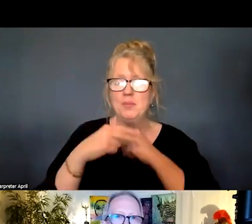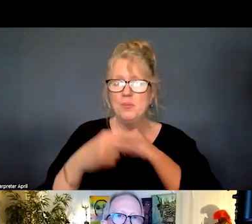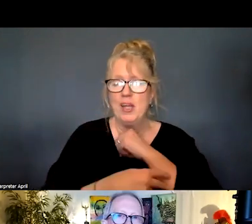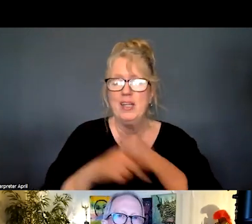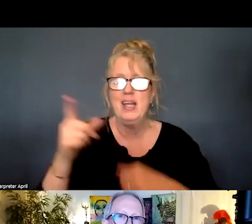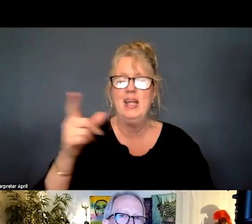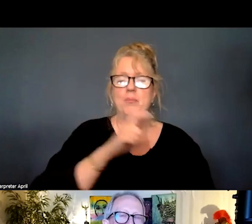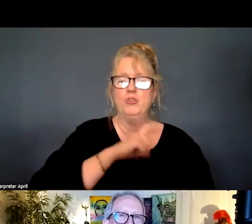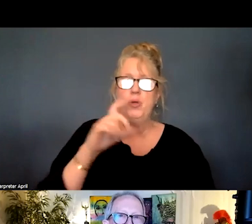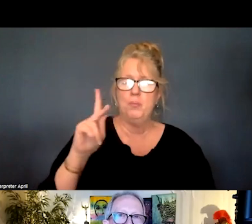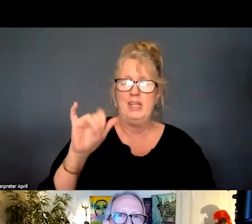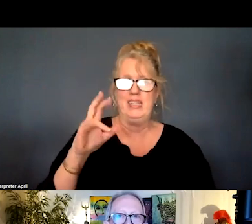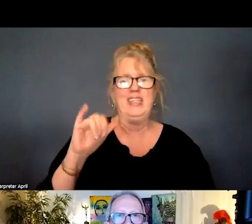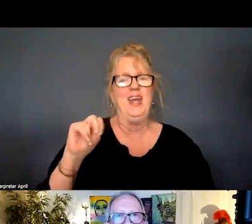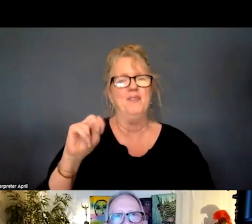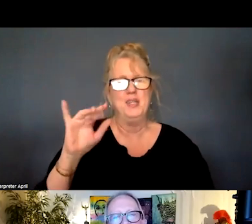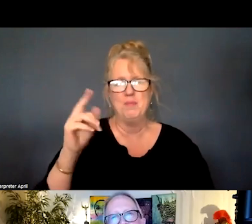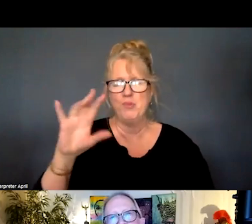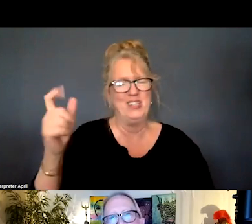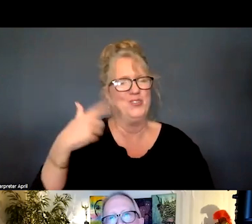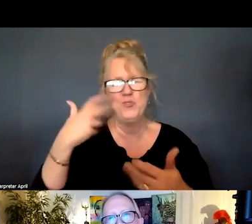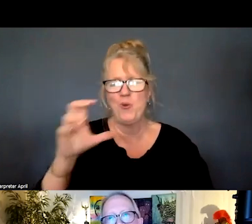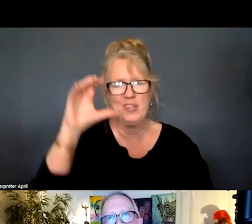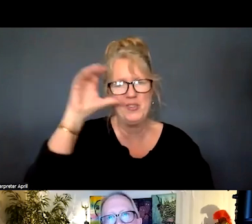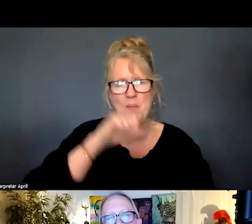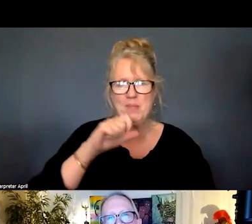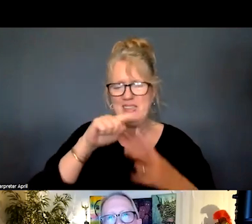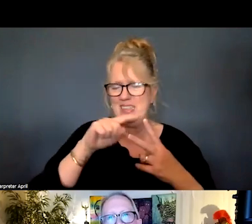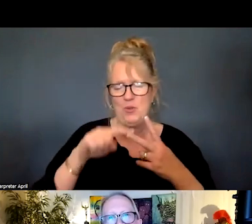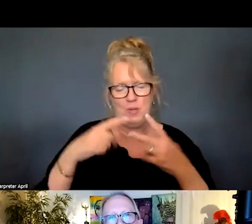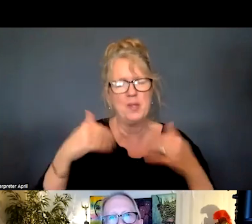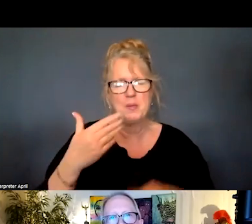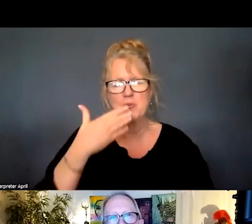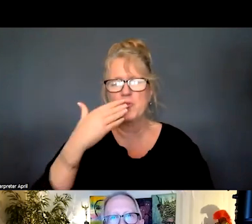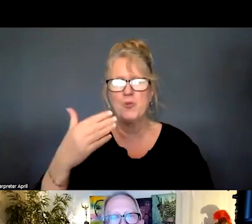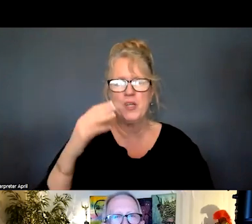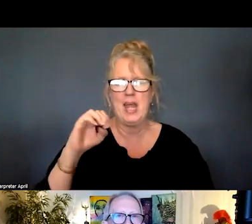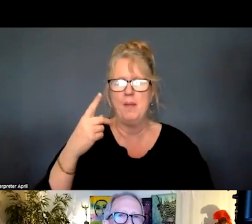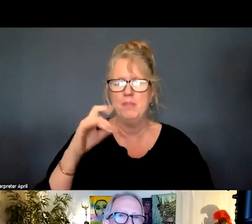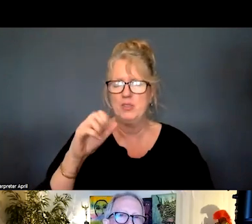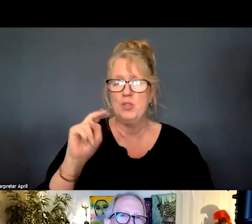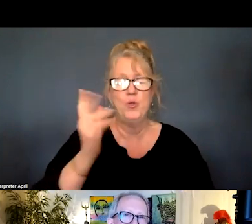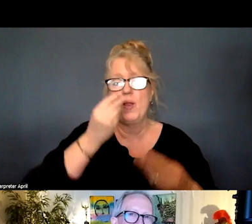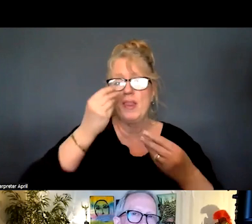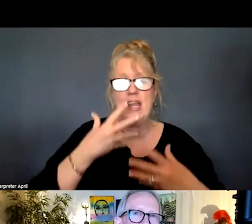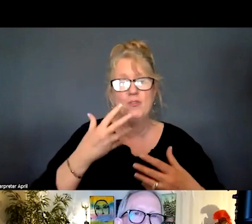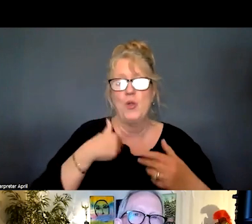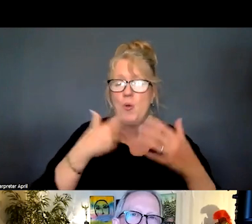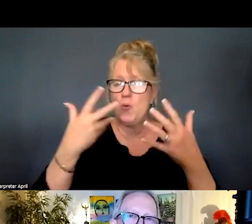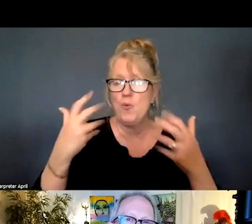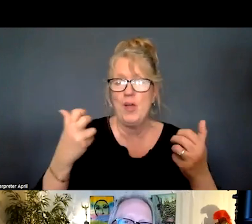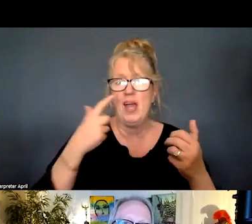Briggs. You will not want to miss either of those. And let us know. We'd love to come live